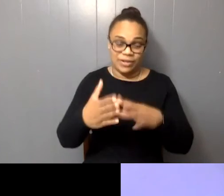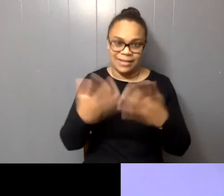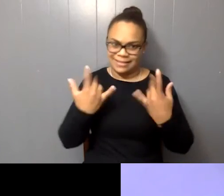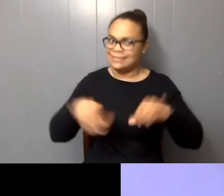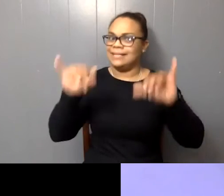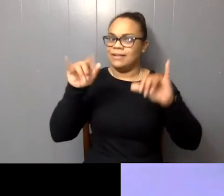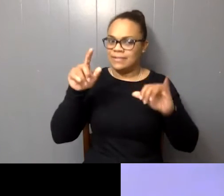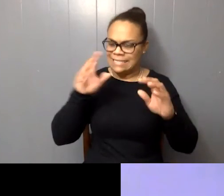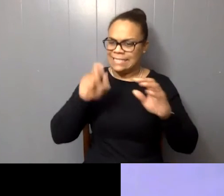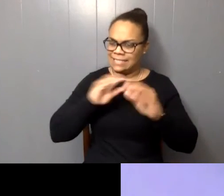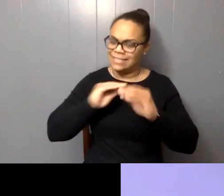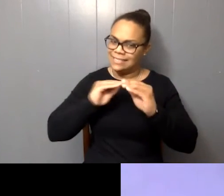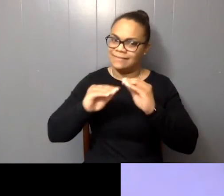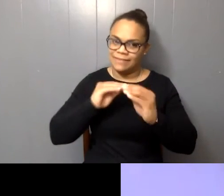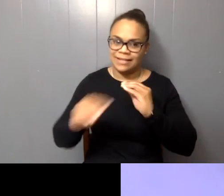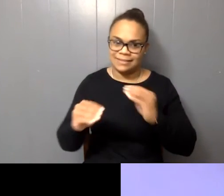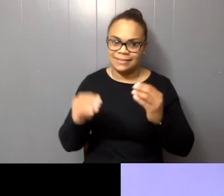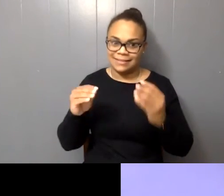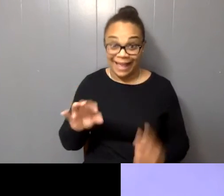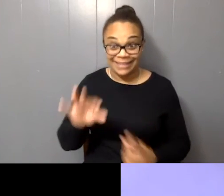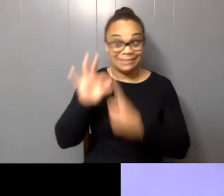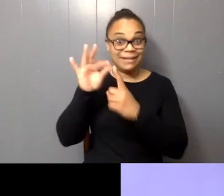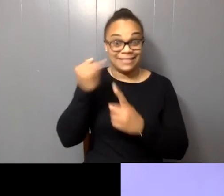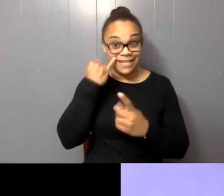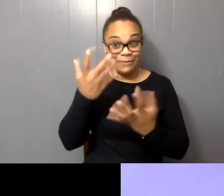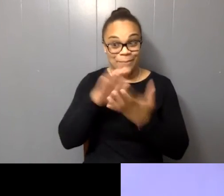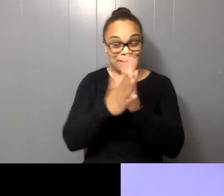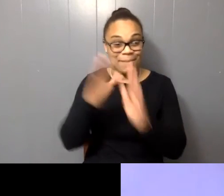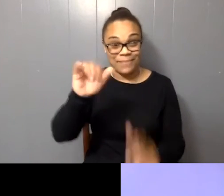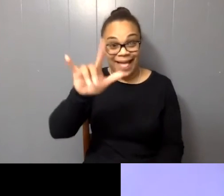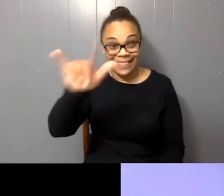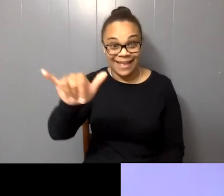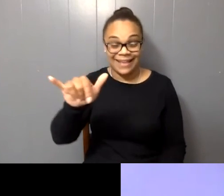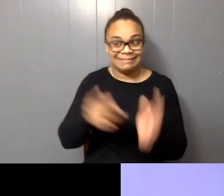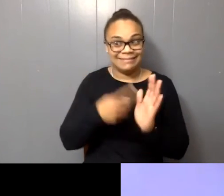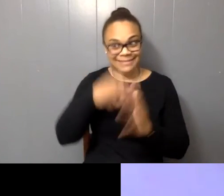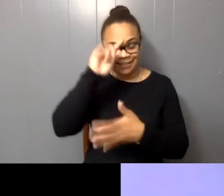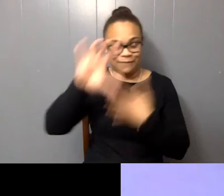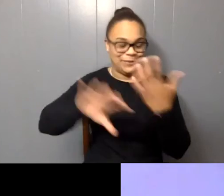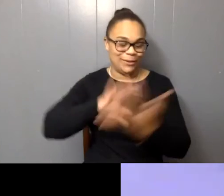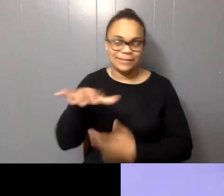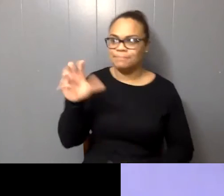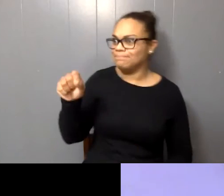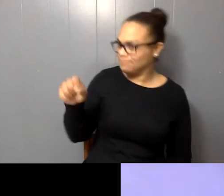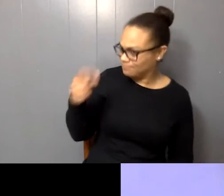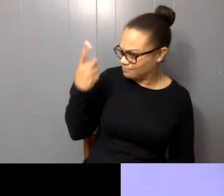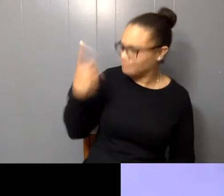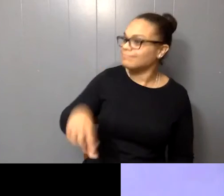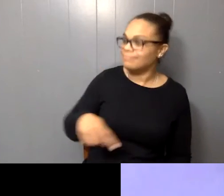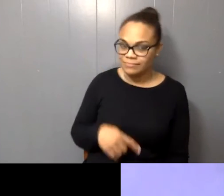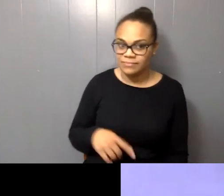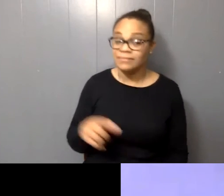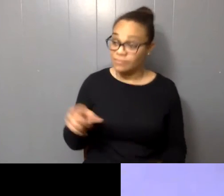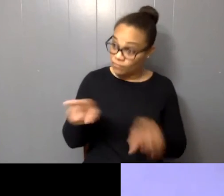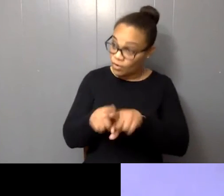working on, especially when people want to be allies and they kind of get confused. Yeah, completely. And I've kind of had this internal battle